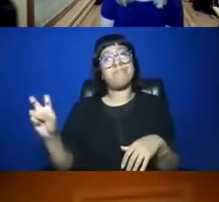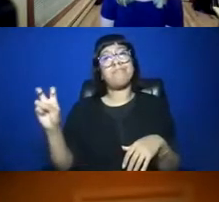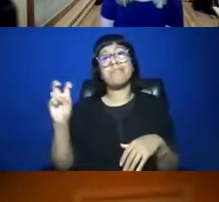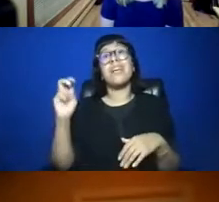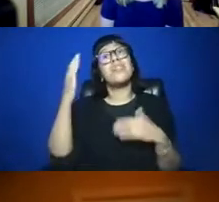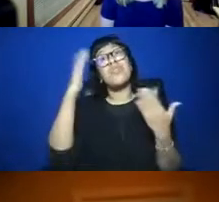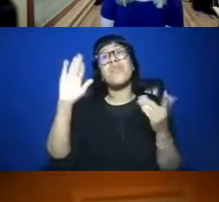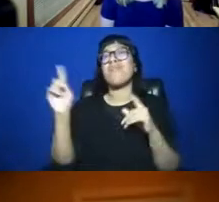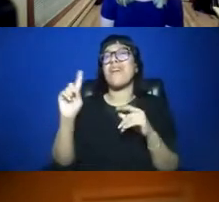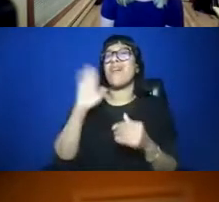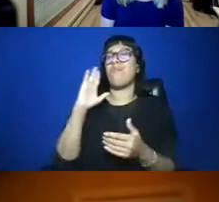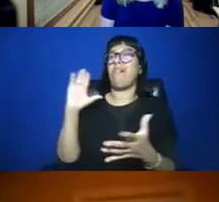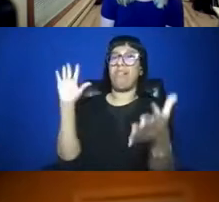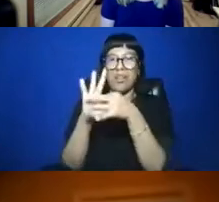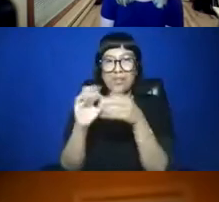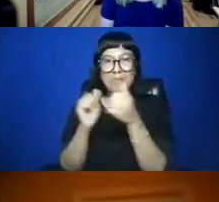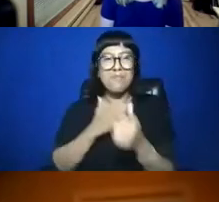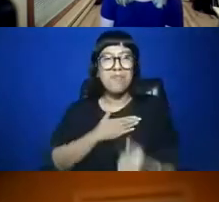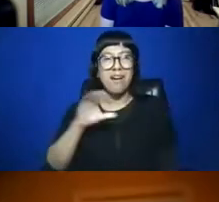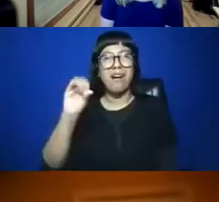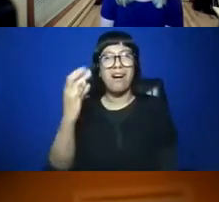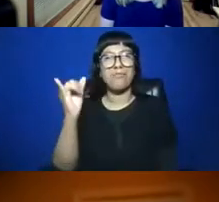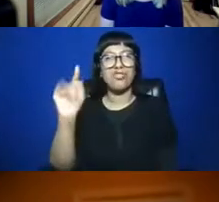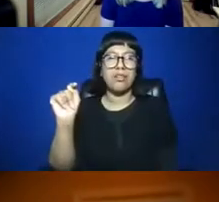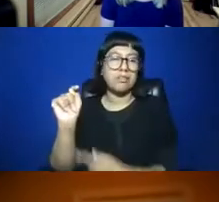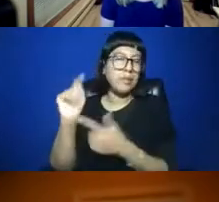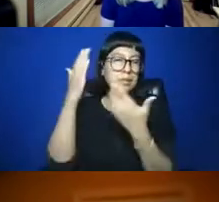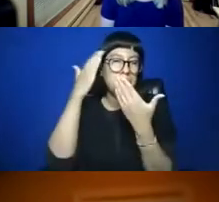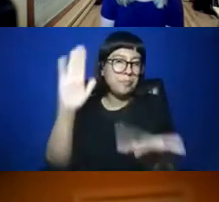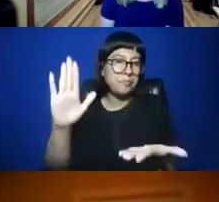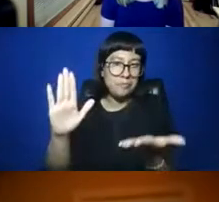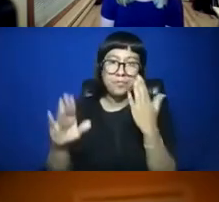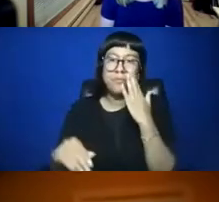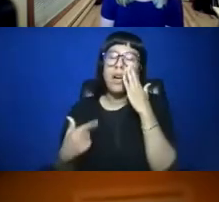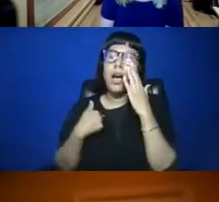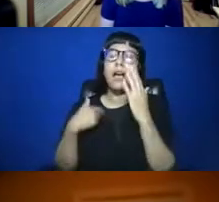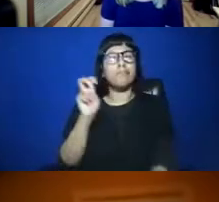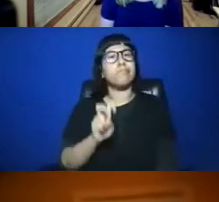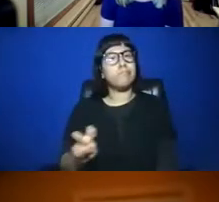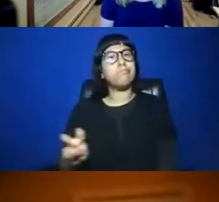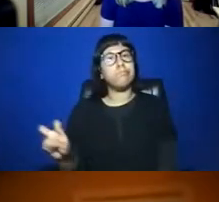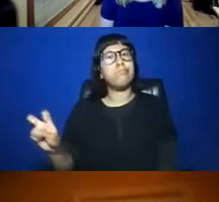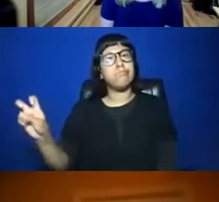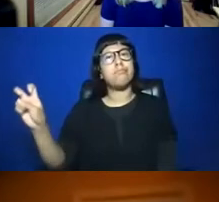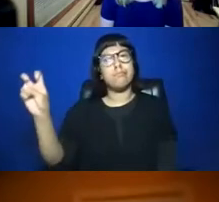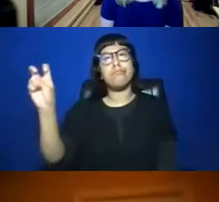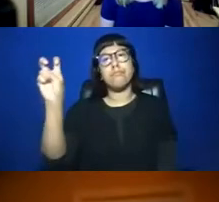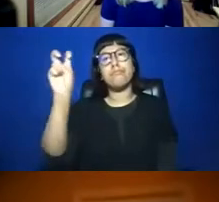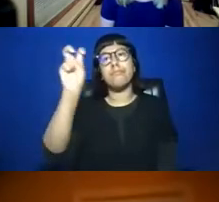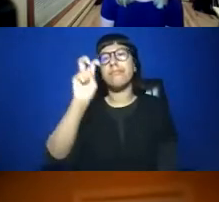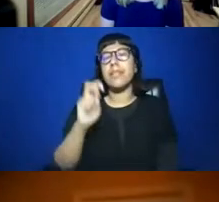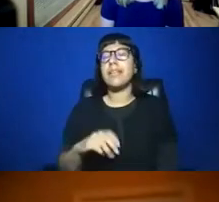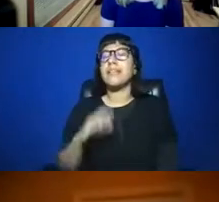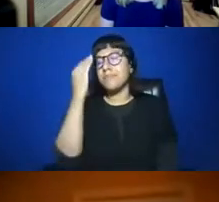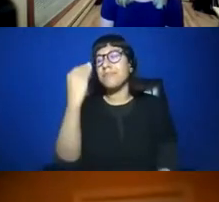but I'm on my way. So just I wanna let you know, guys, it's very